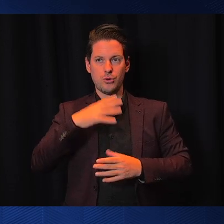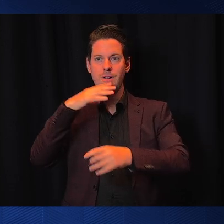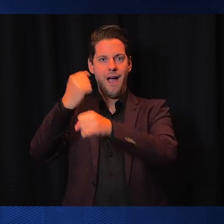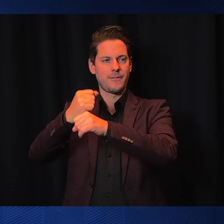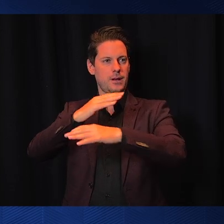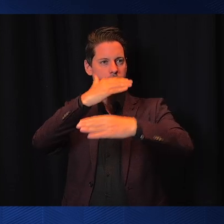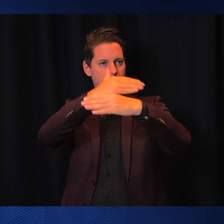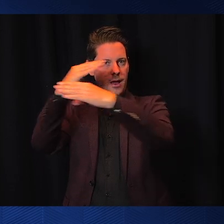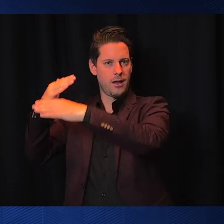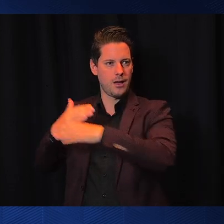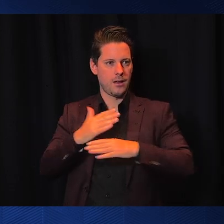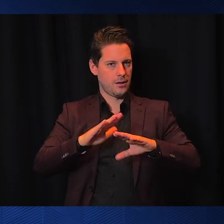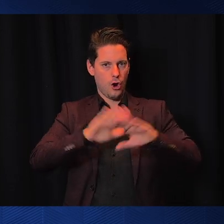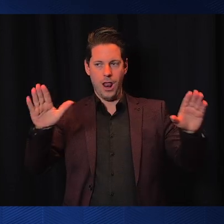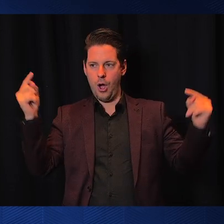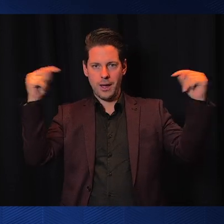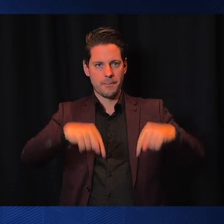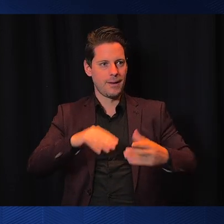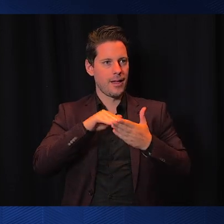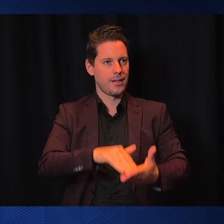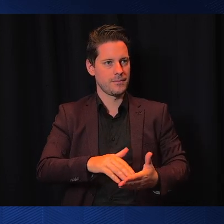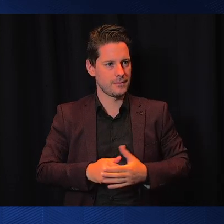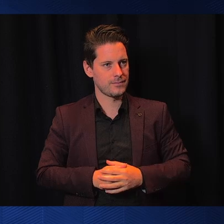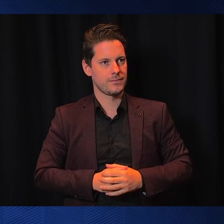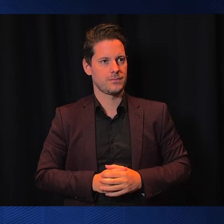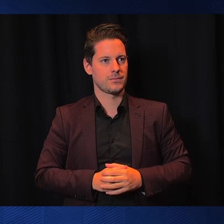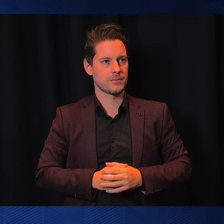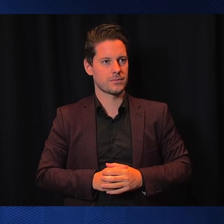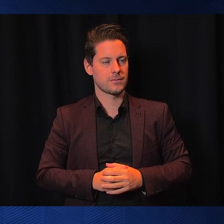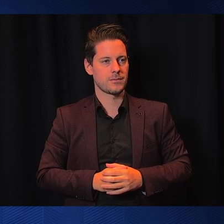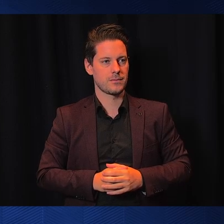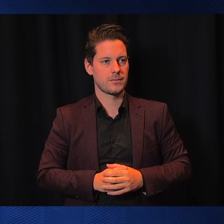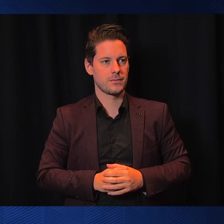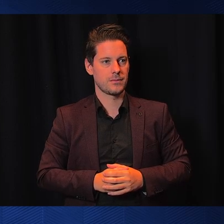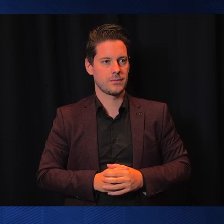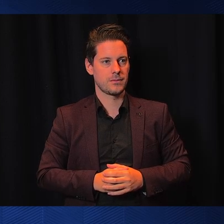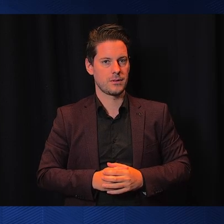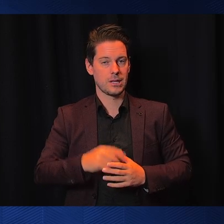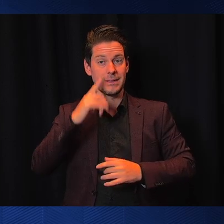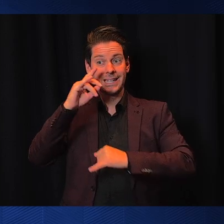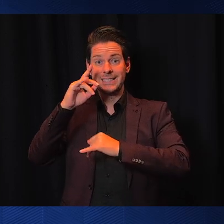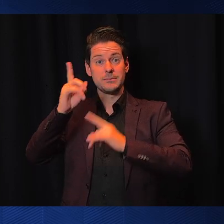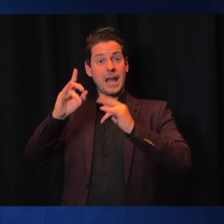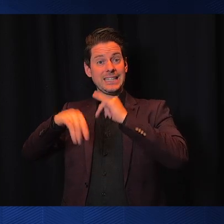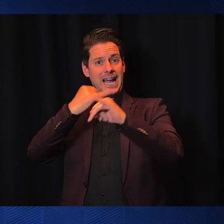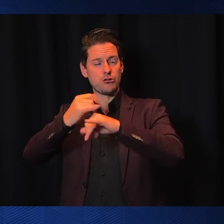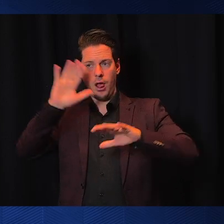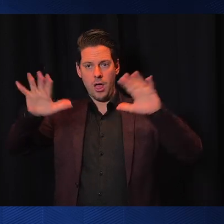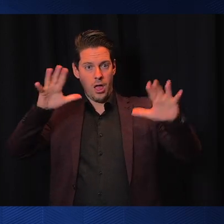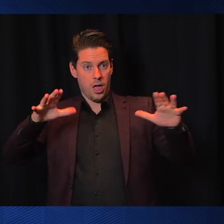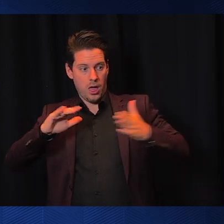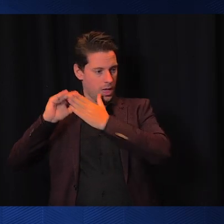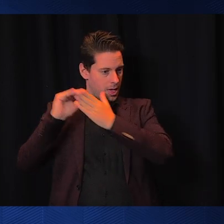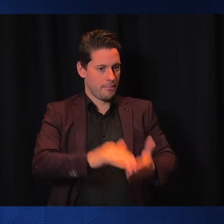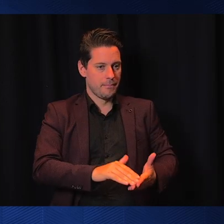to operate. So in one hand, you see international communities get disoriented and scrambling around, and we, with